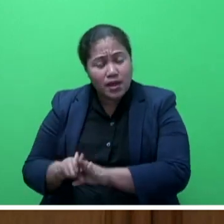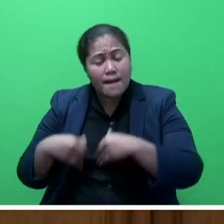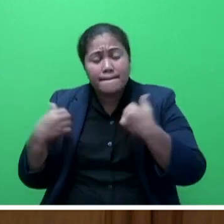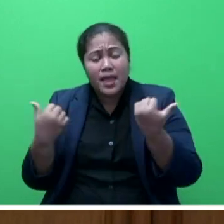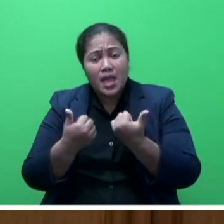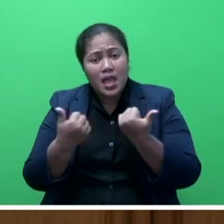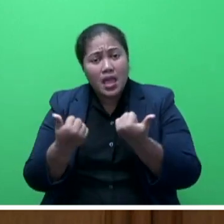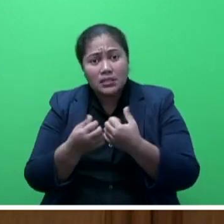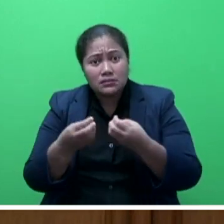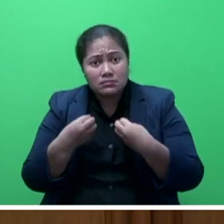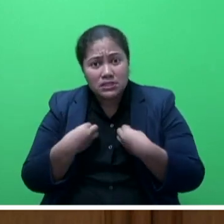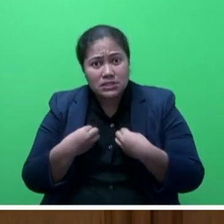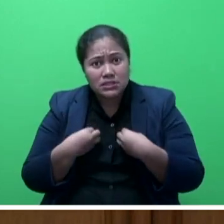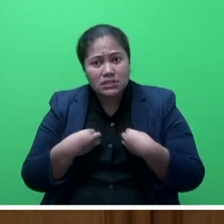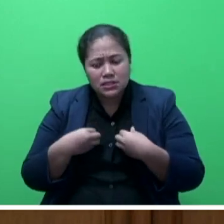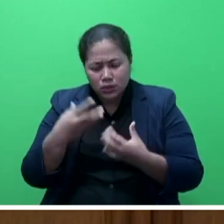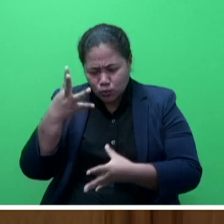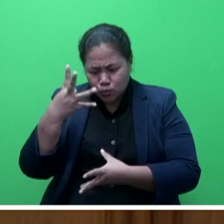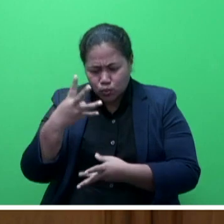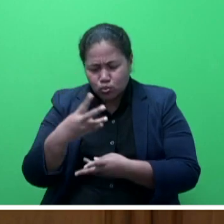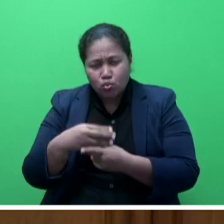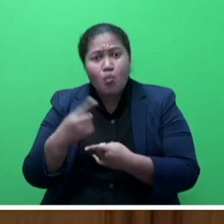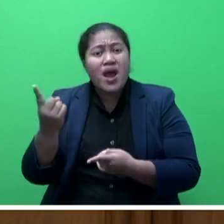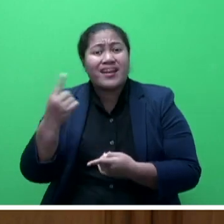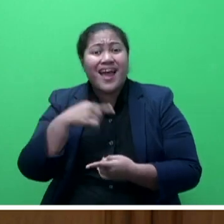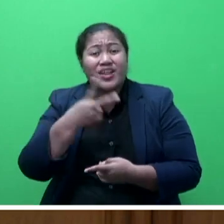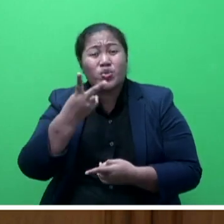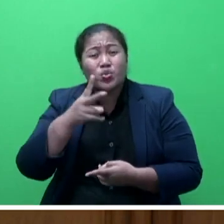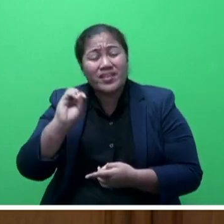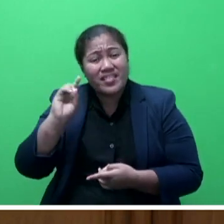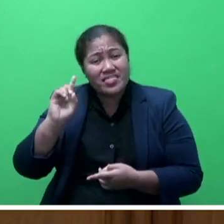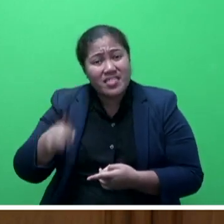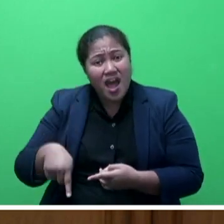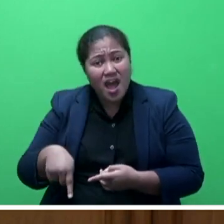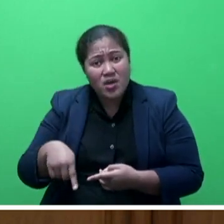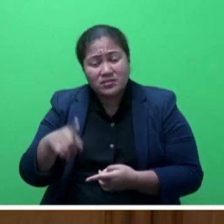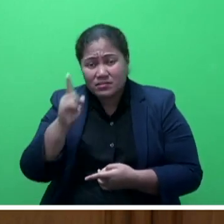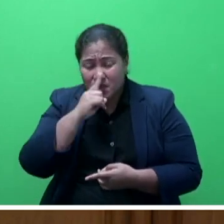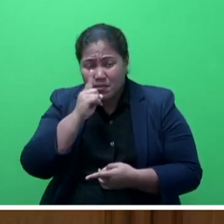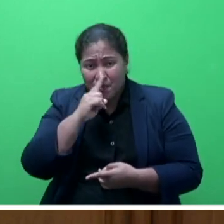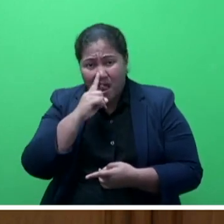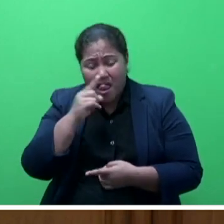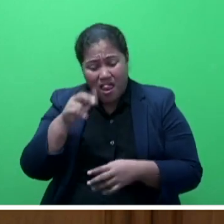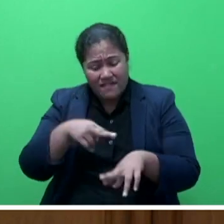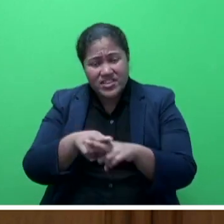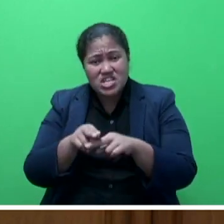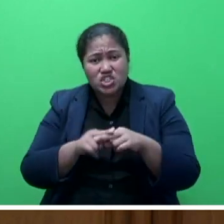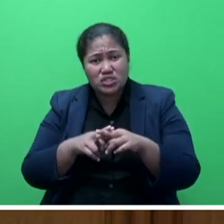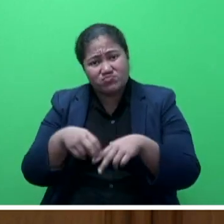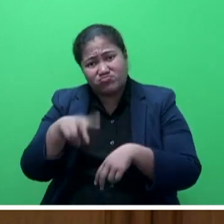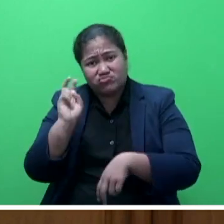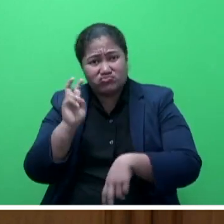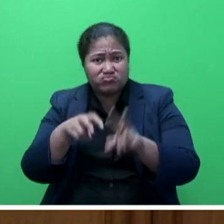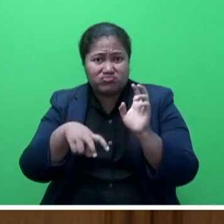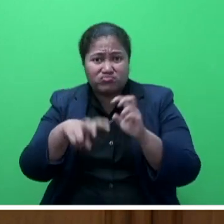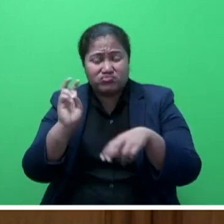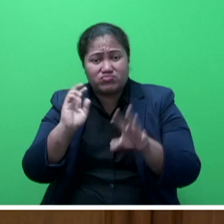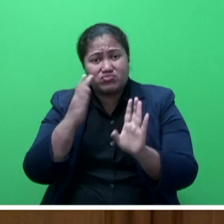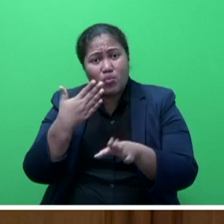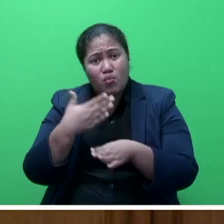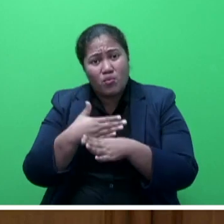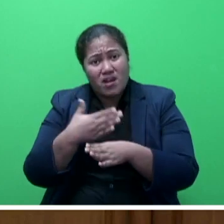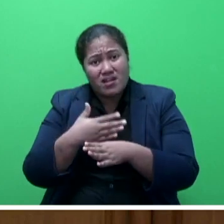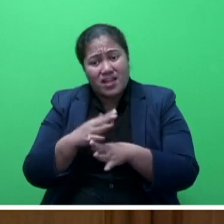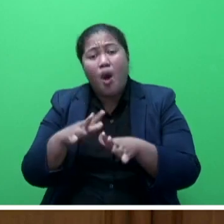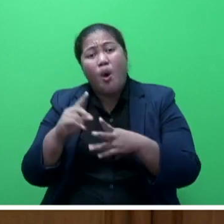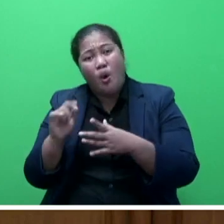is estimated that over 120,000 Fijians lost their jobs or are working on reduced